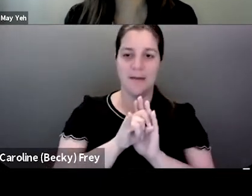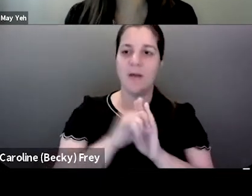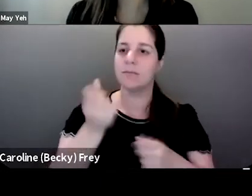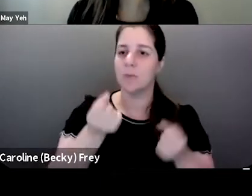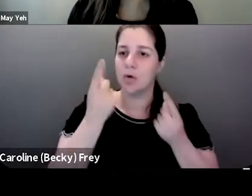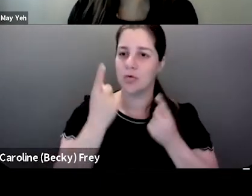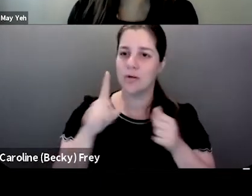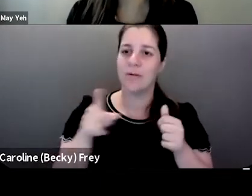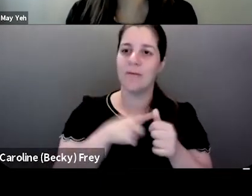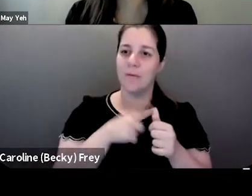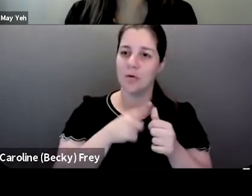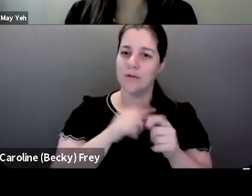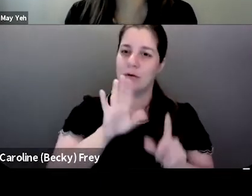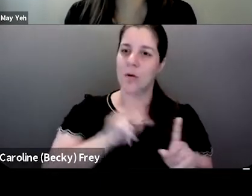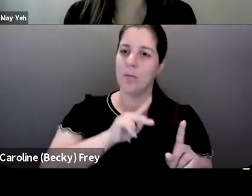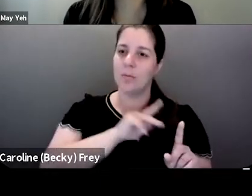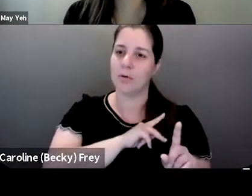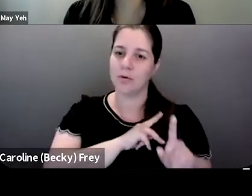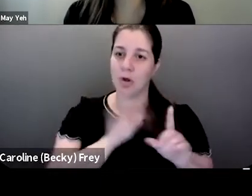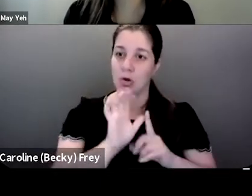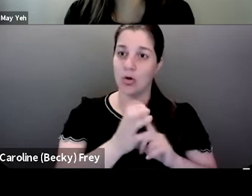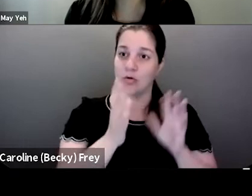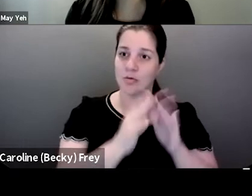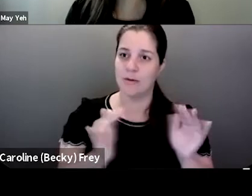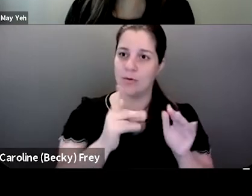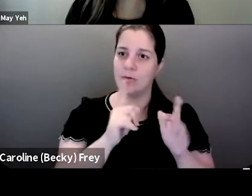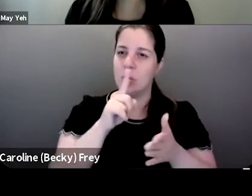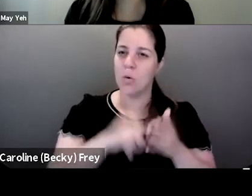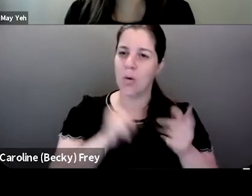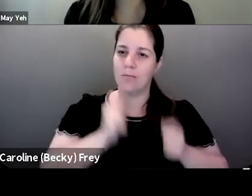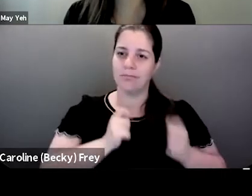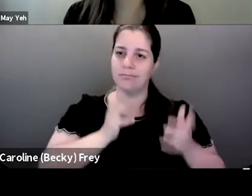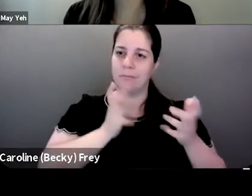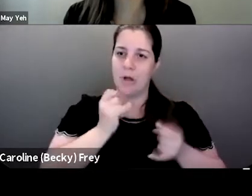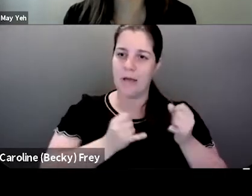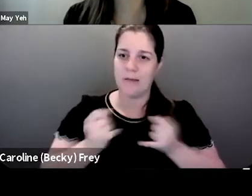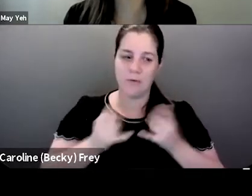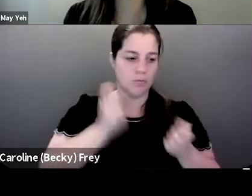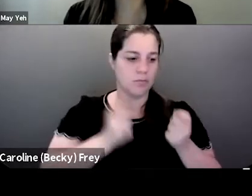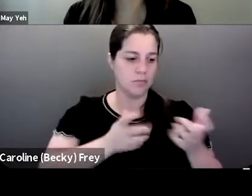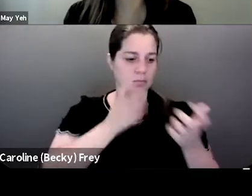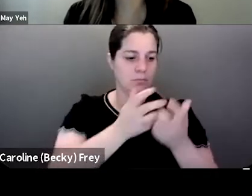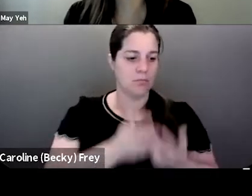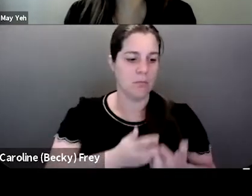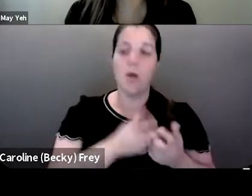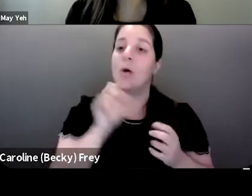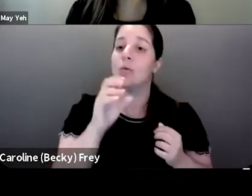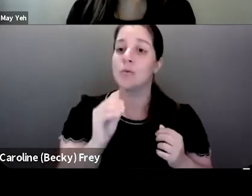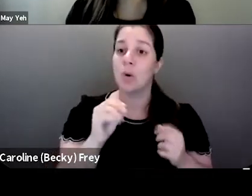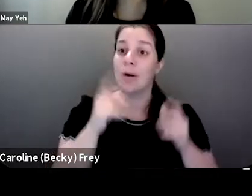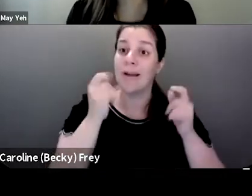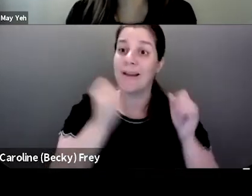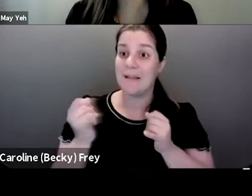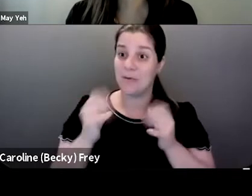dimensions upon which personalization for culturally diverse populations may need to occur. This is an absolutely critical step because individual providers may not